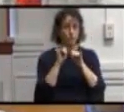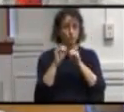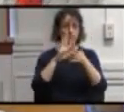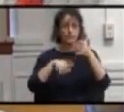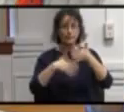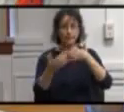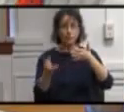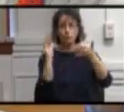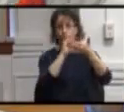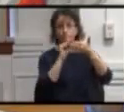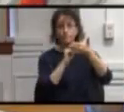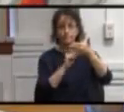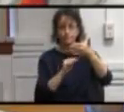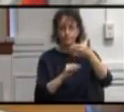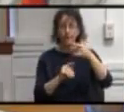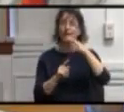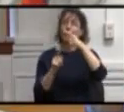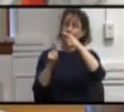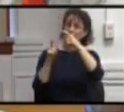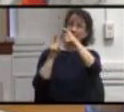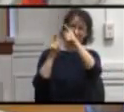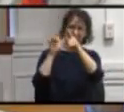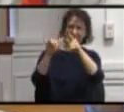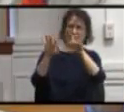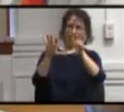communicate with candidates, and then